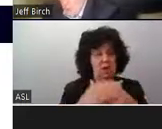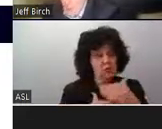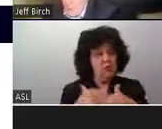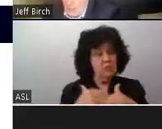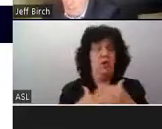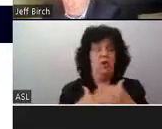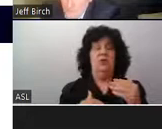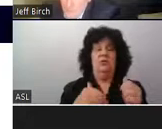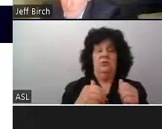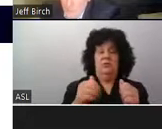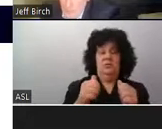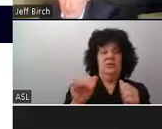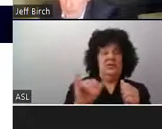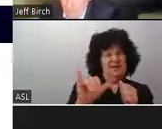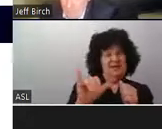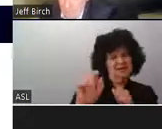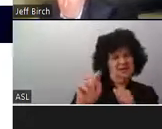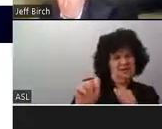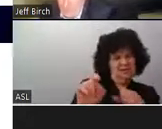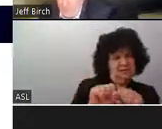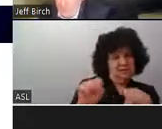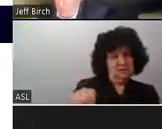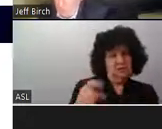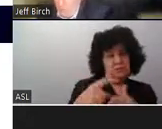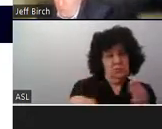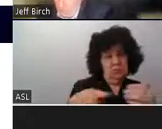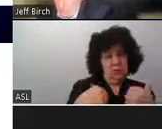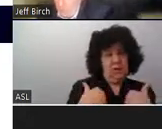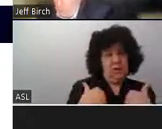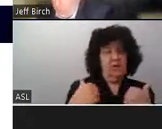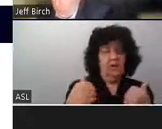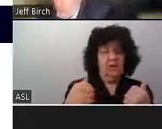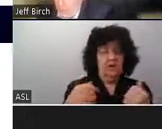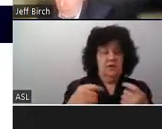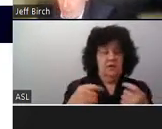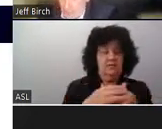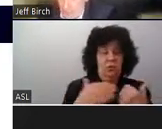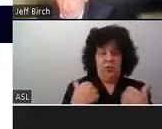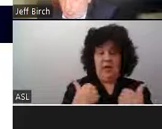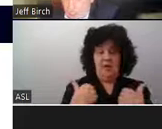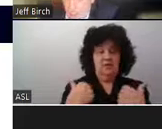more. What we have for that, we have the same for FATAS, is we have